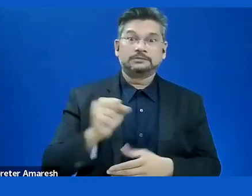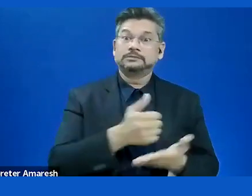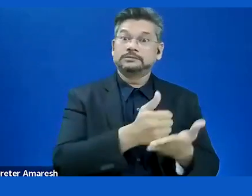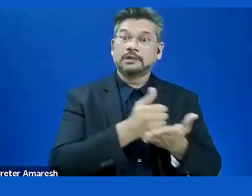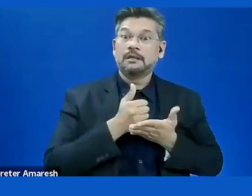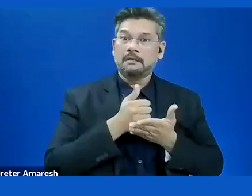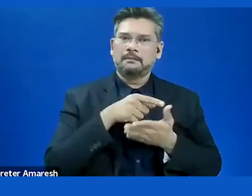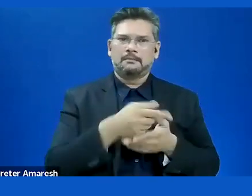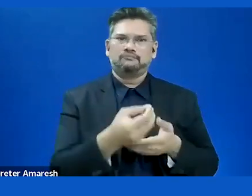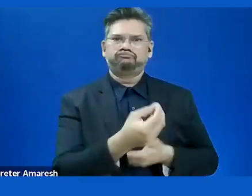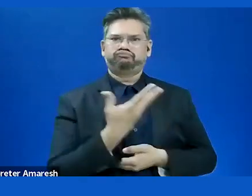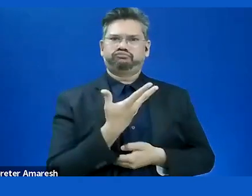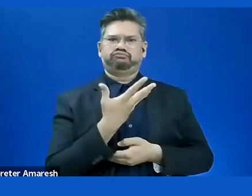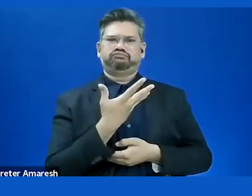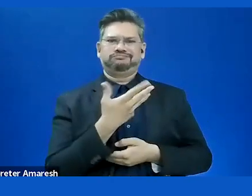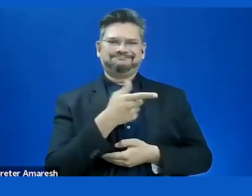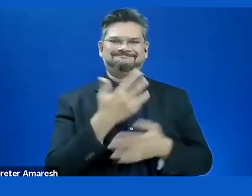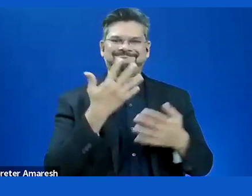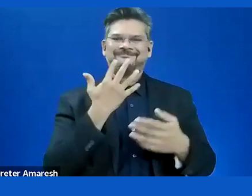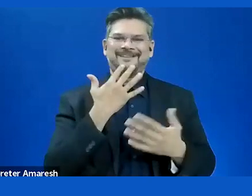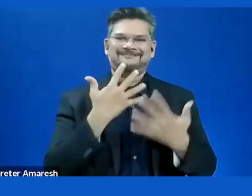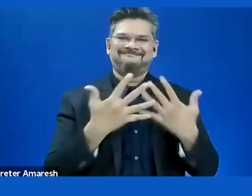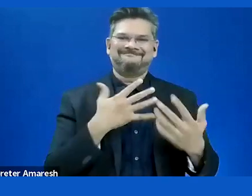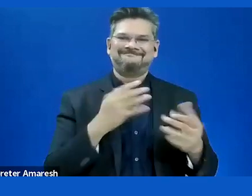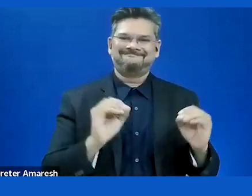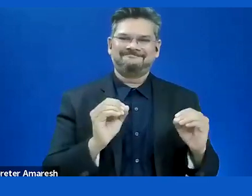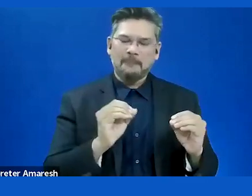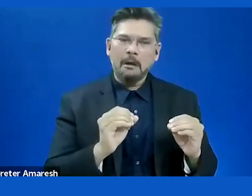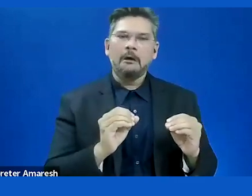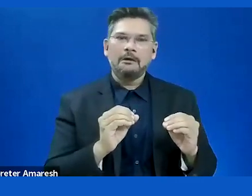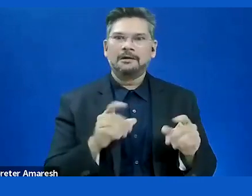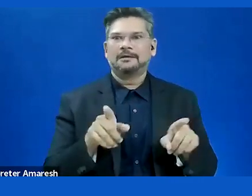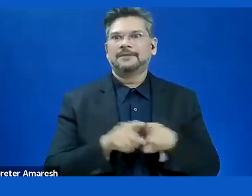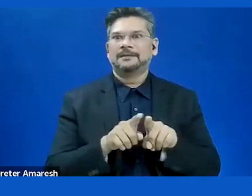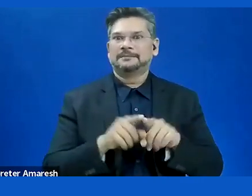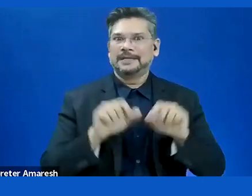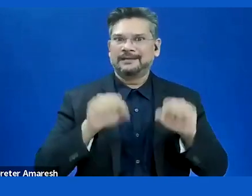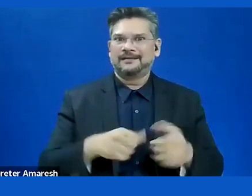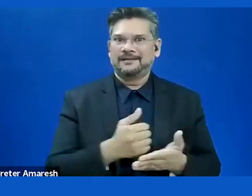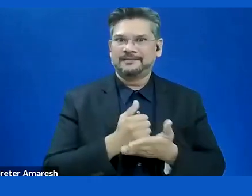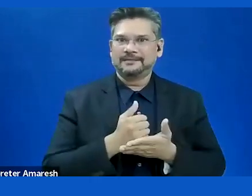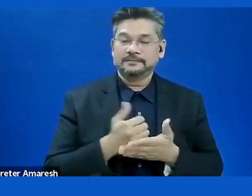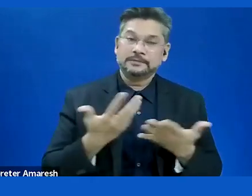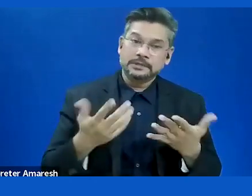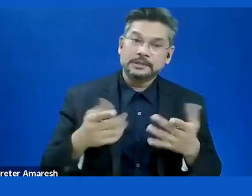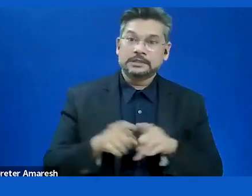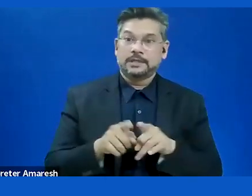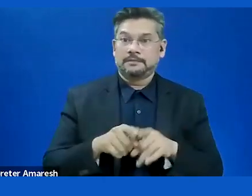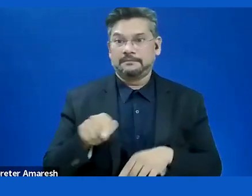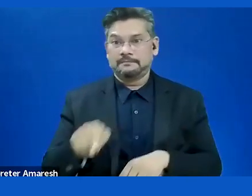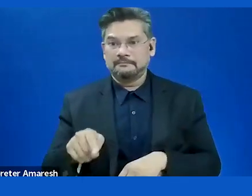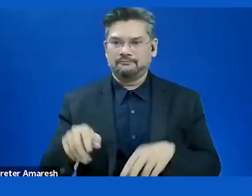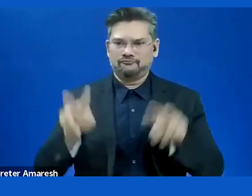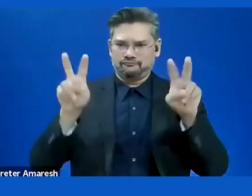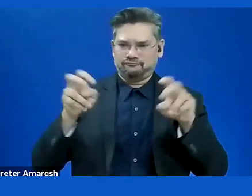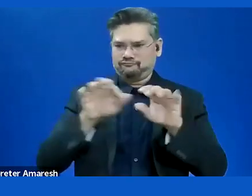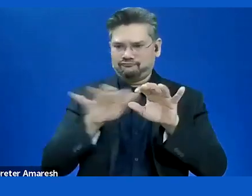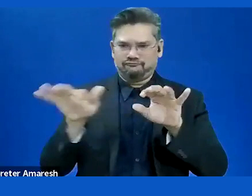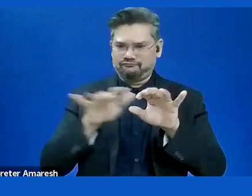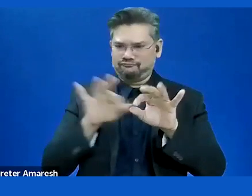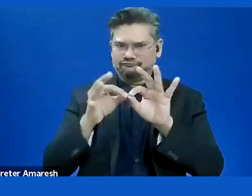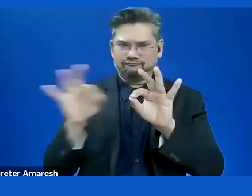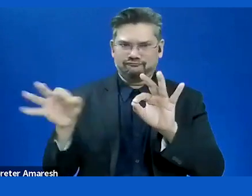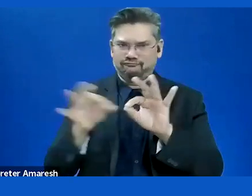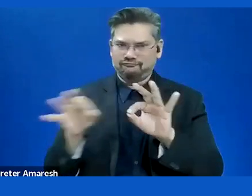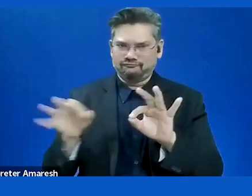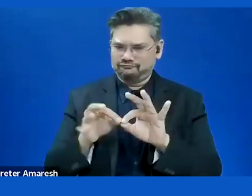I work at a CMS called Sanity, I also built something that would check content on the fly and tell you about things like, this is not a